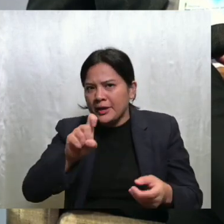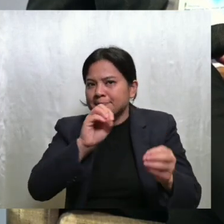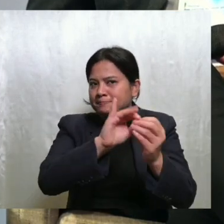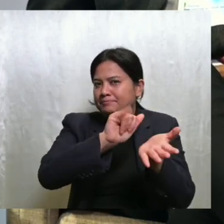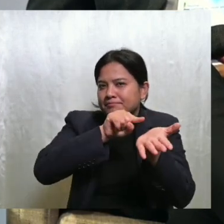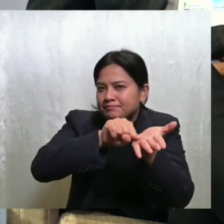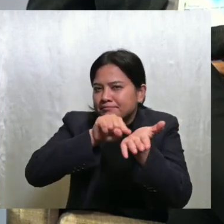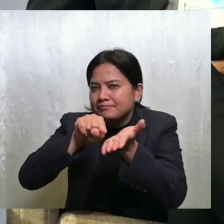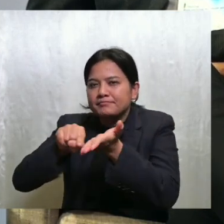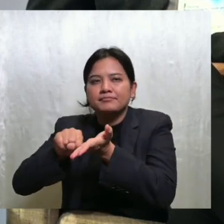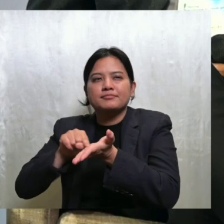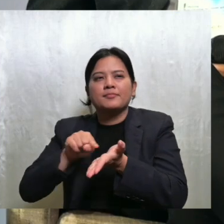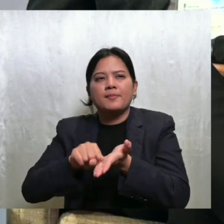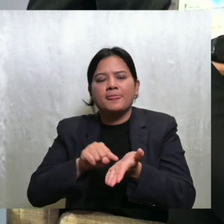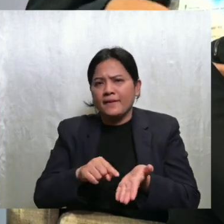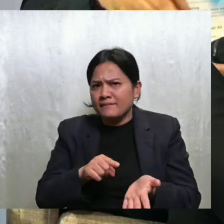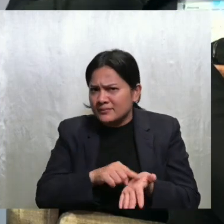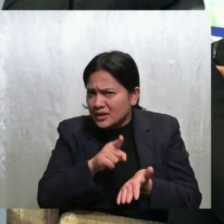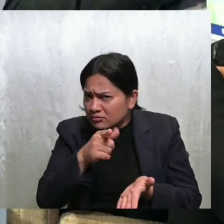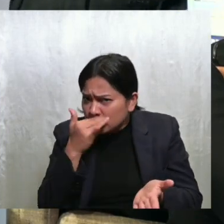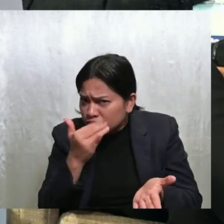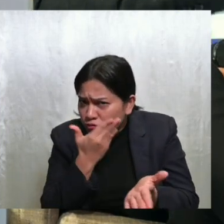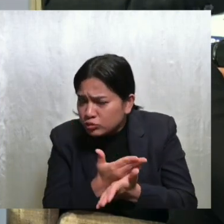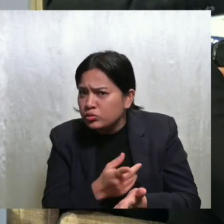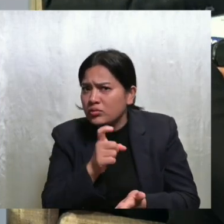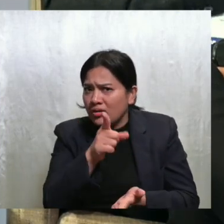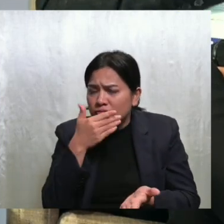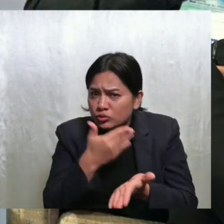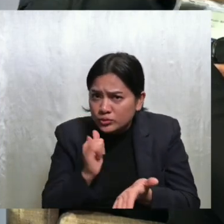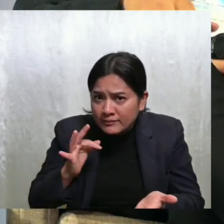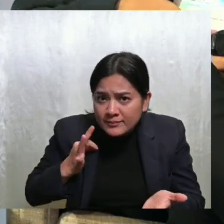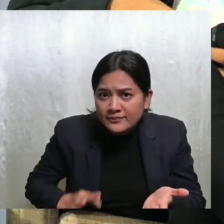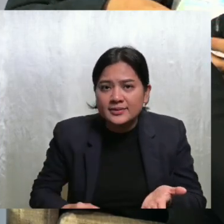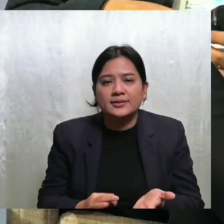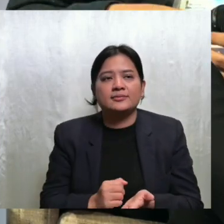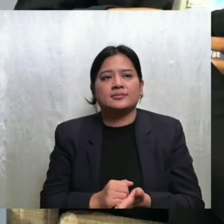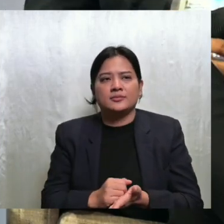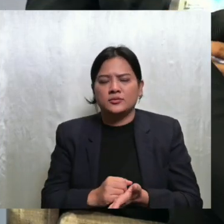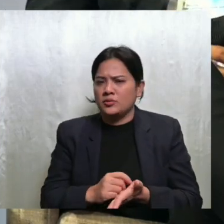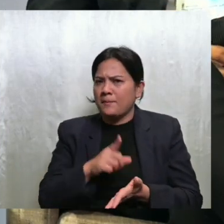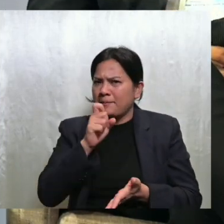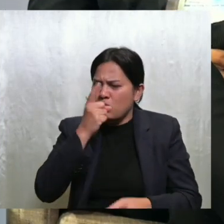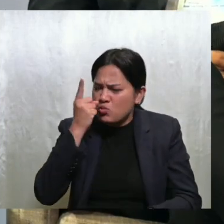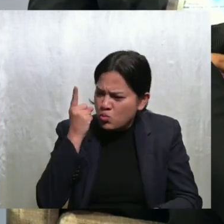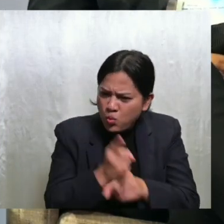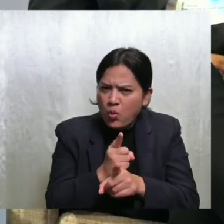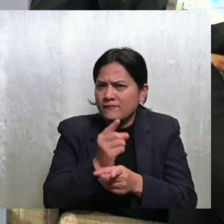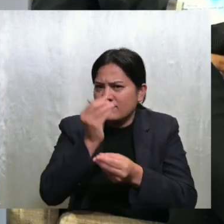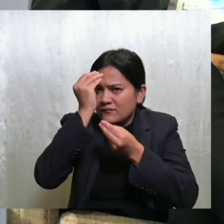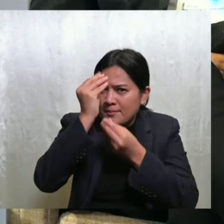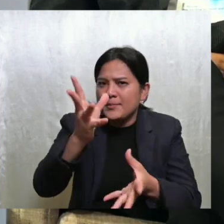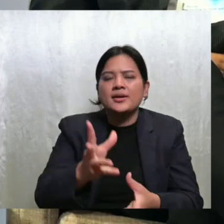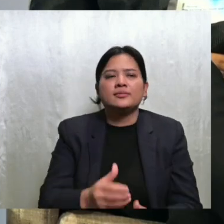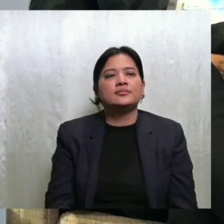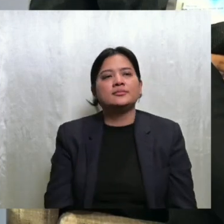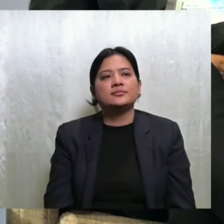actually further improve their accuracies, further improve the impact that they can create. So we conduct user studies, we go to